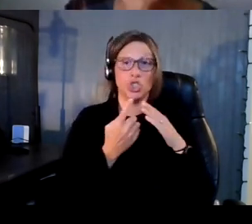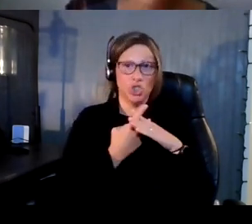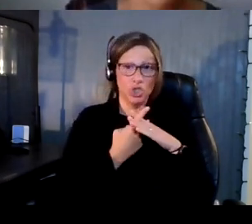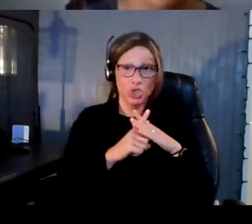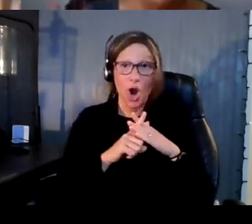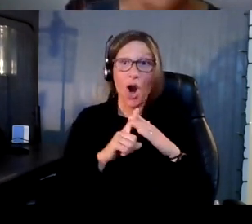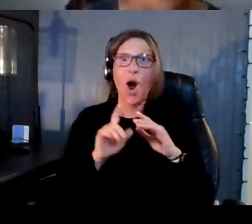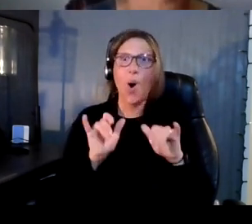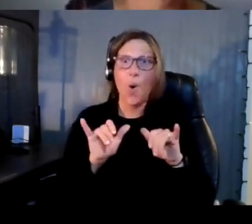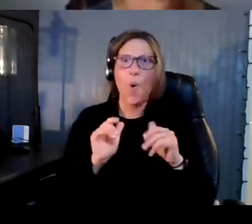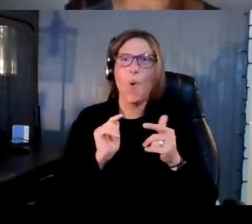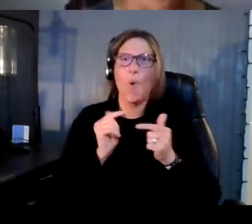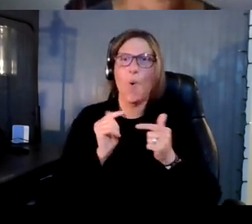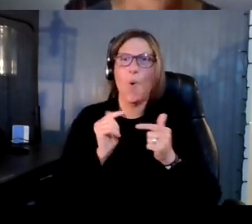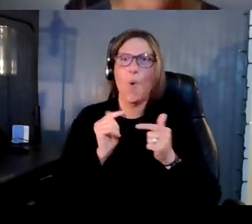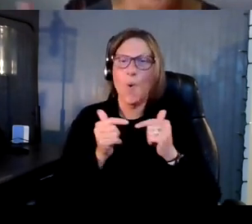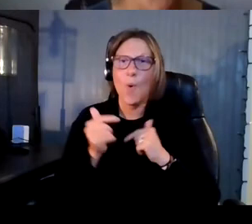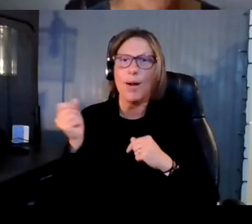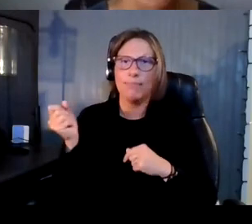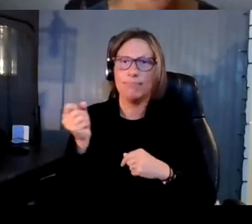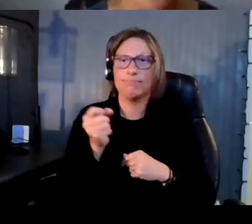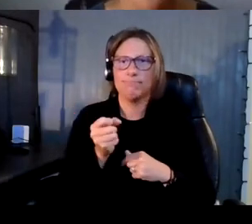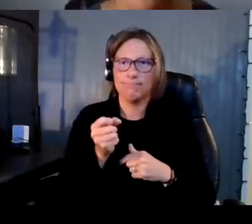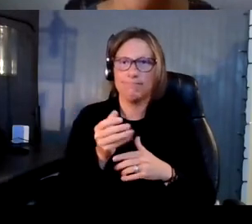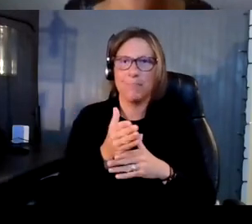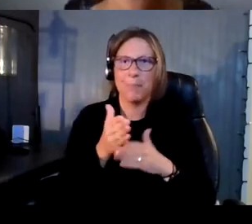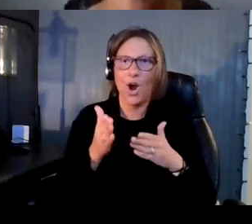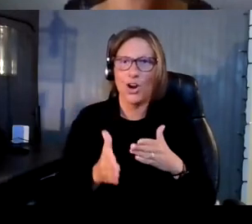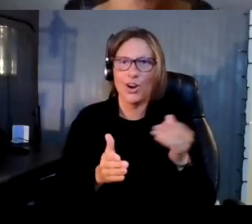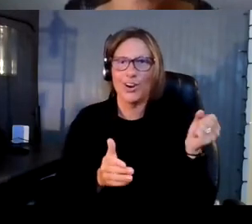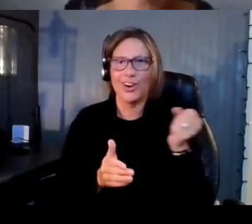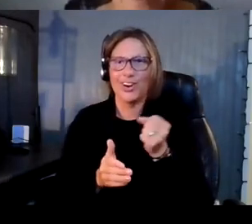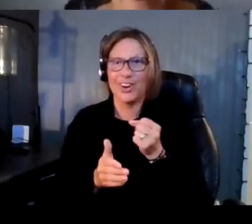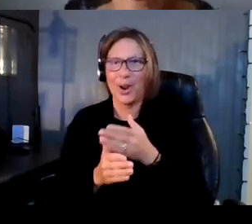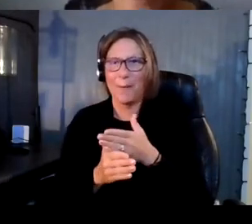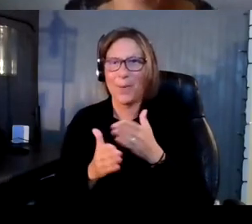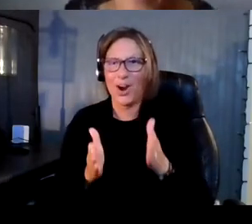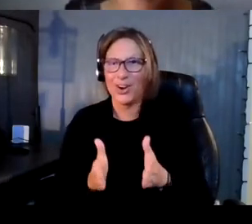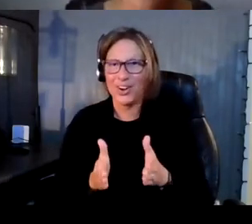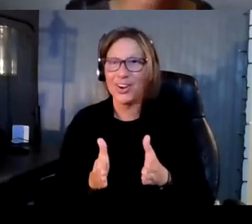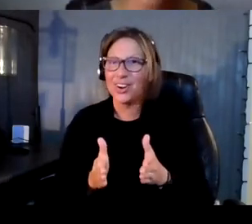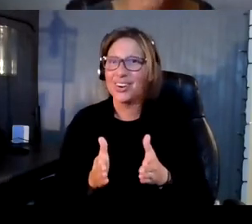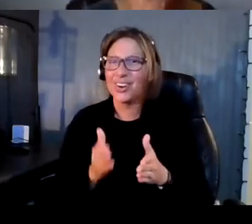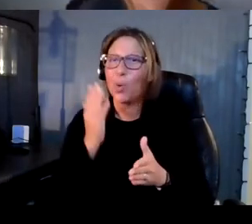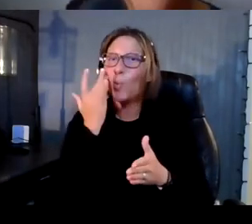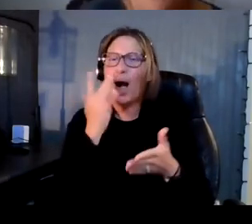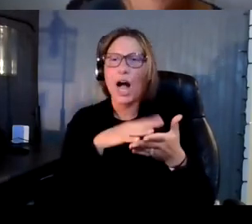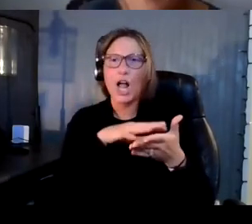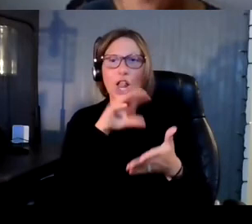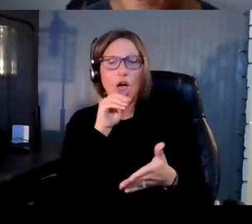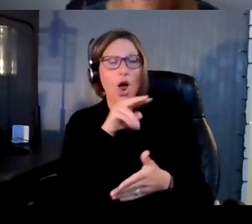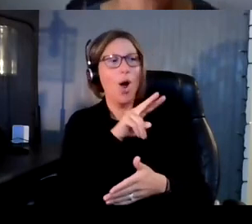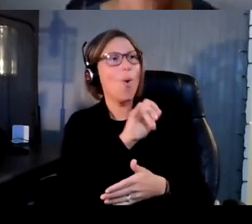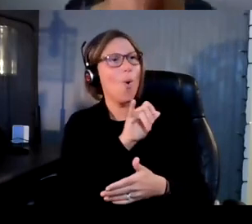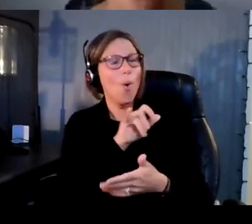I want to bring in more partners because we're going to learn different things from different people. And we enjoy different